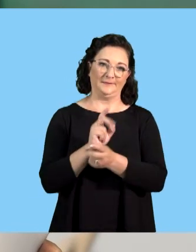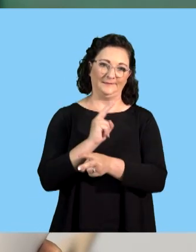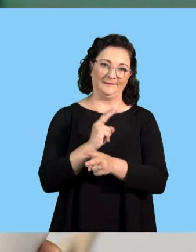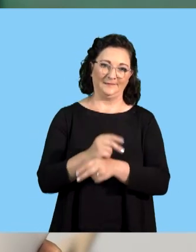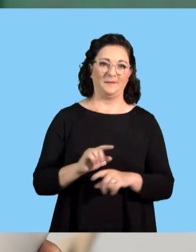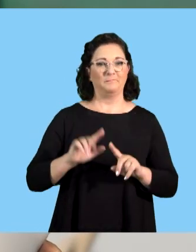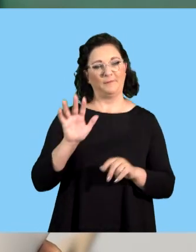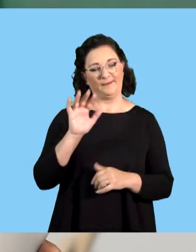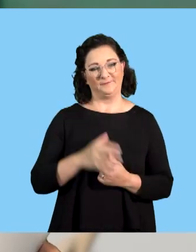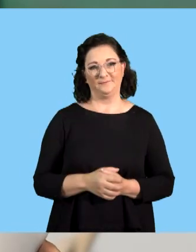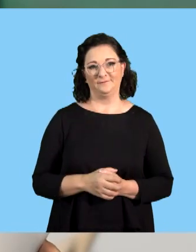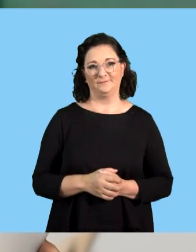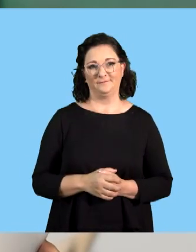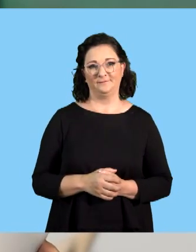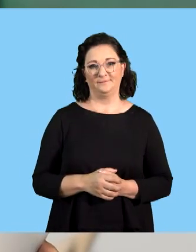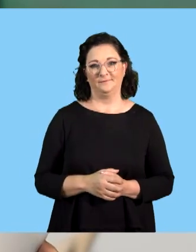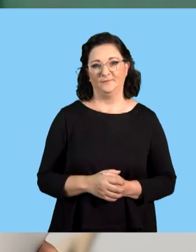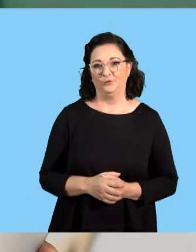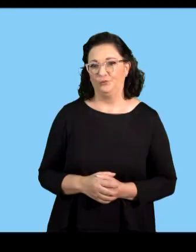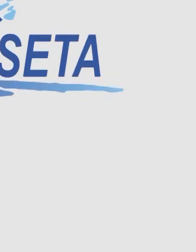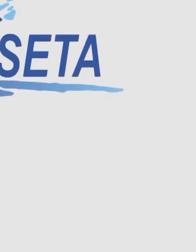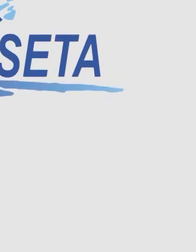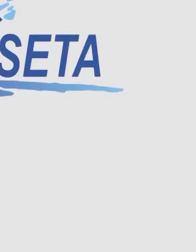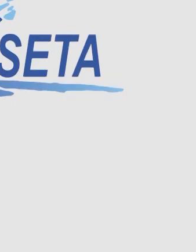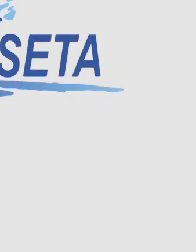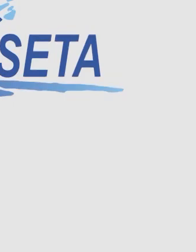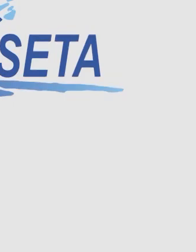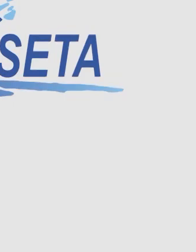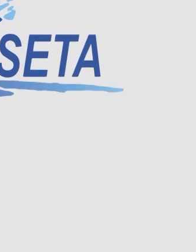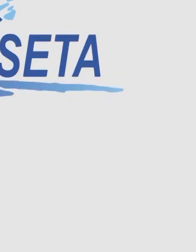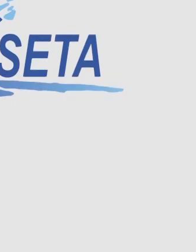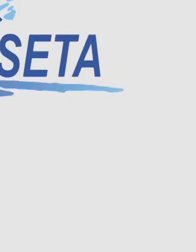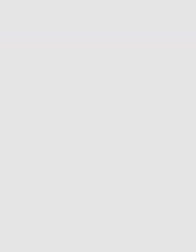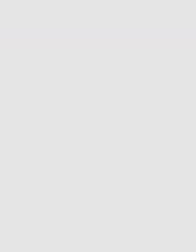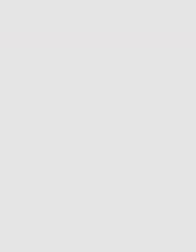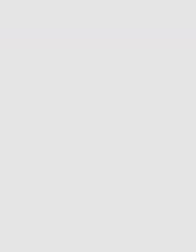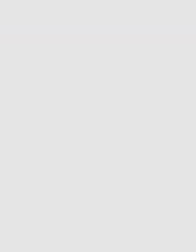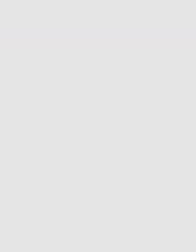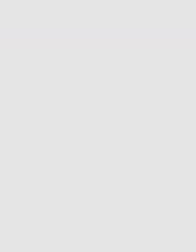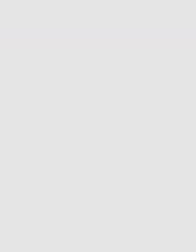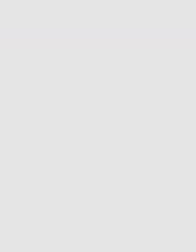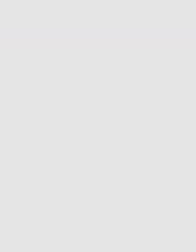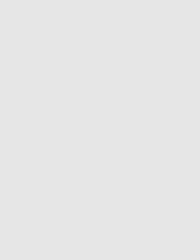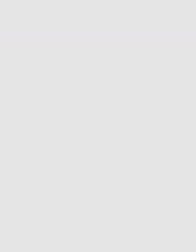meet next time, it's goodbye from me.